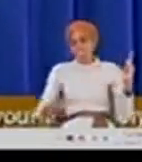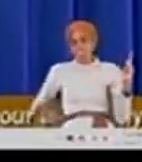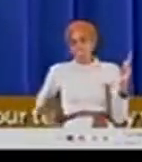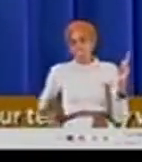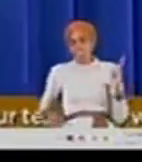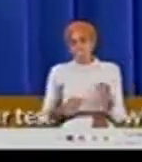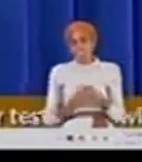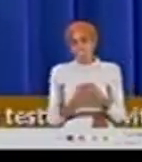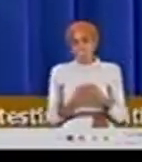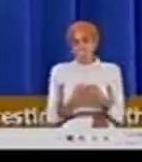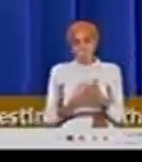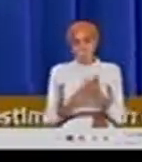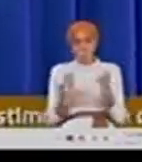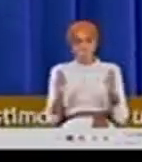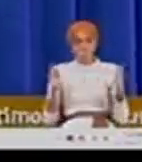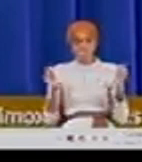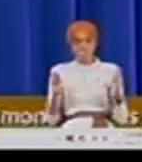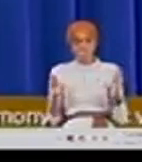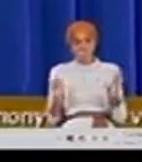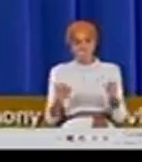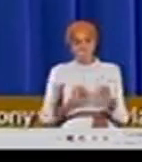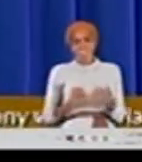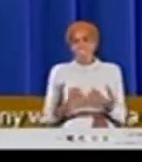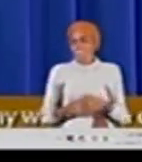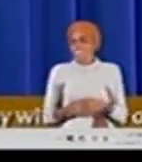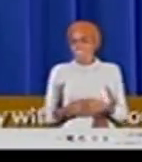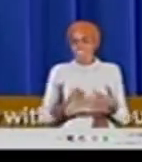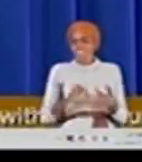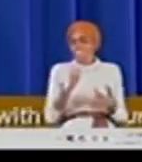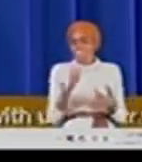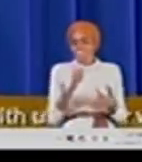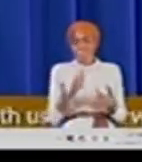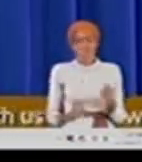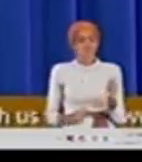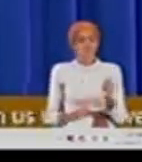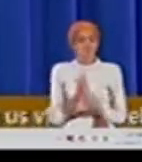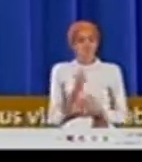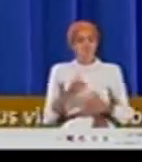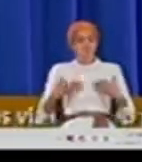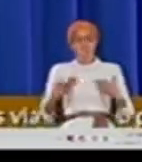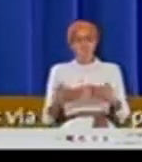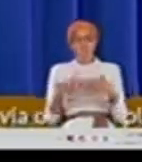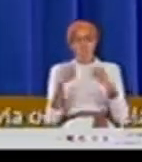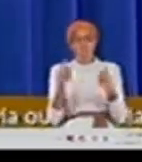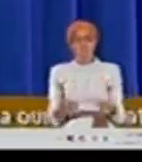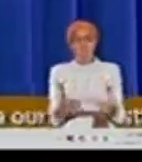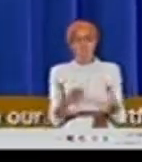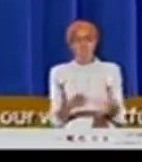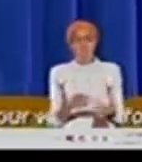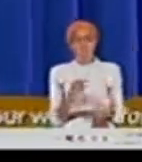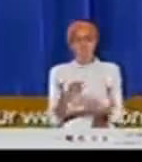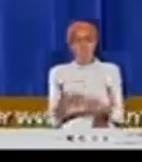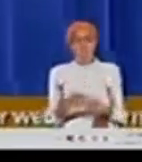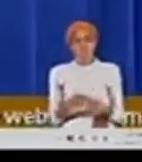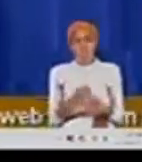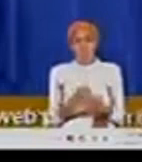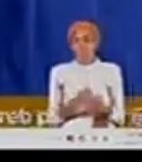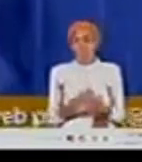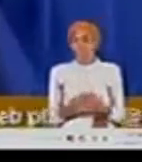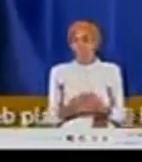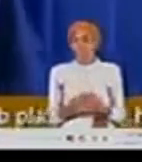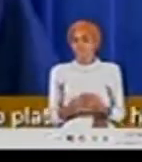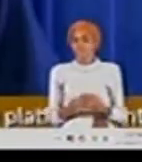Lord in fact I'm the most happiest person here my my name is taton chunu from